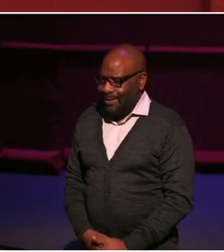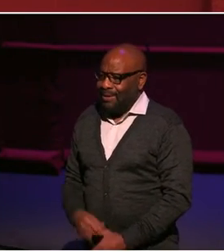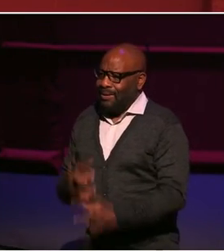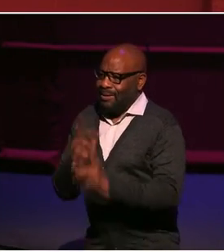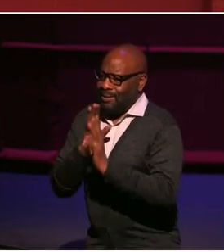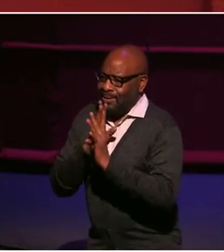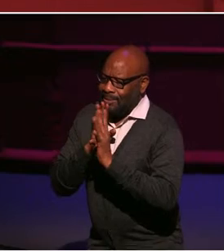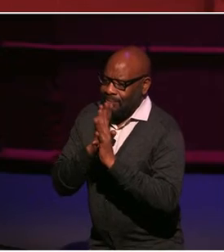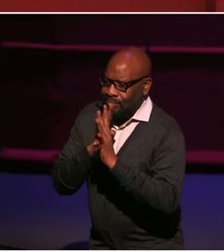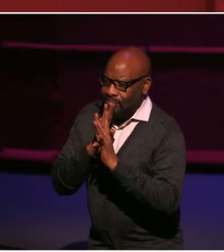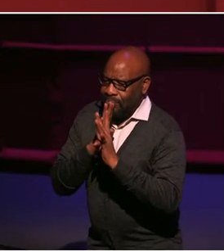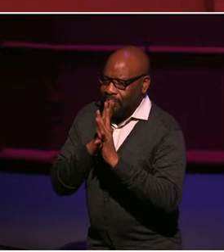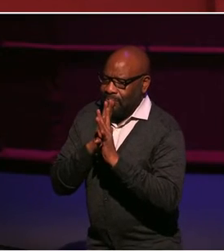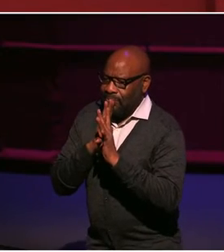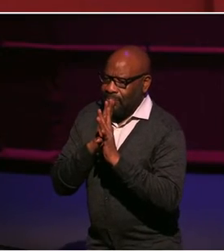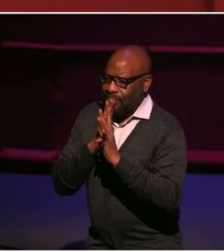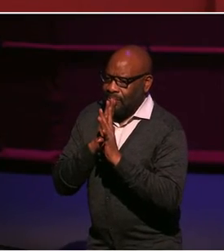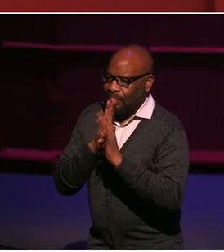judge,